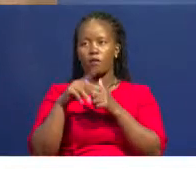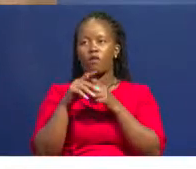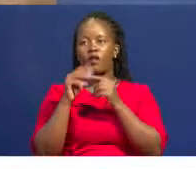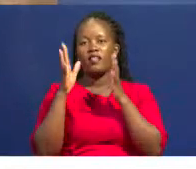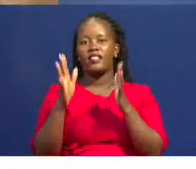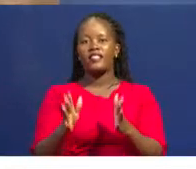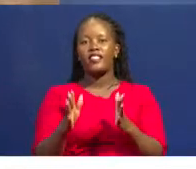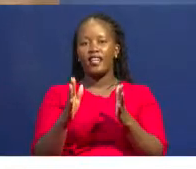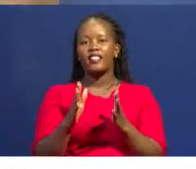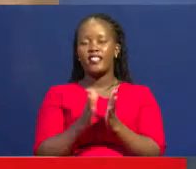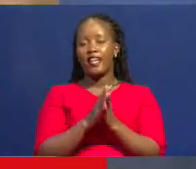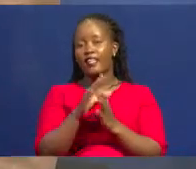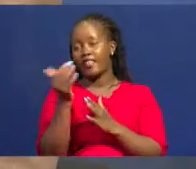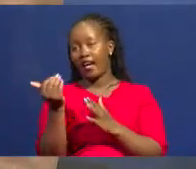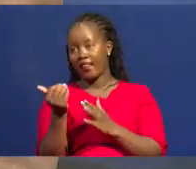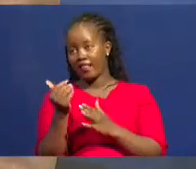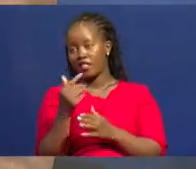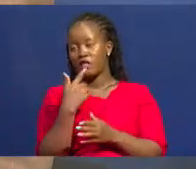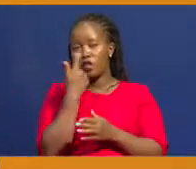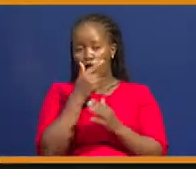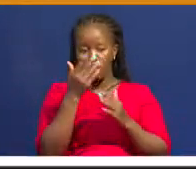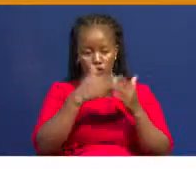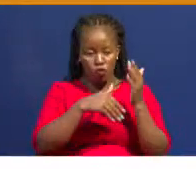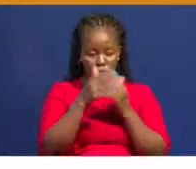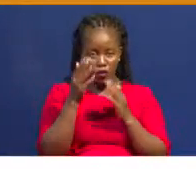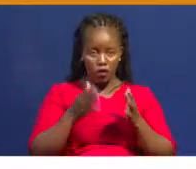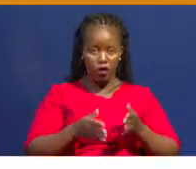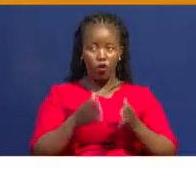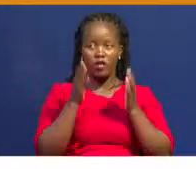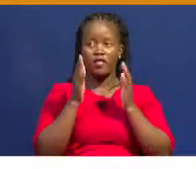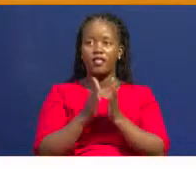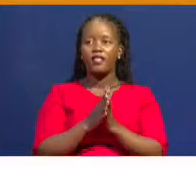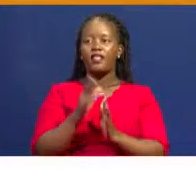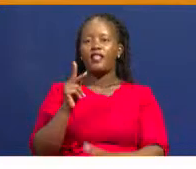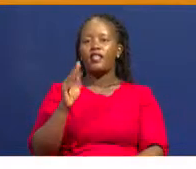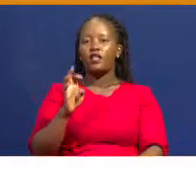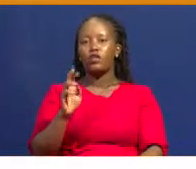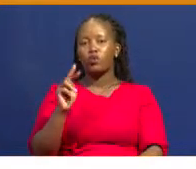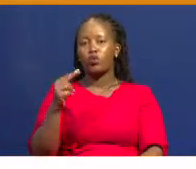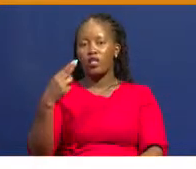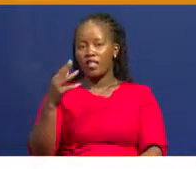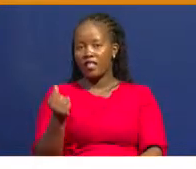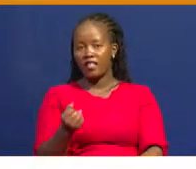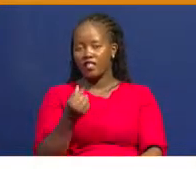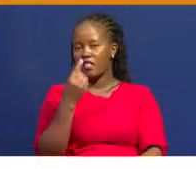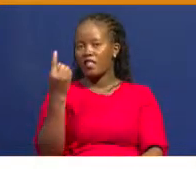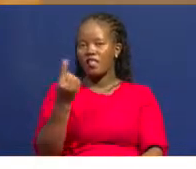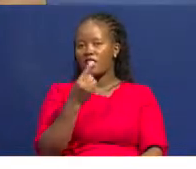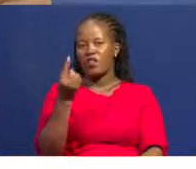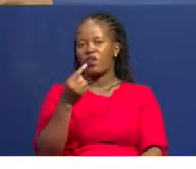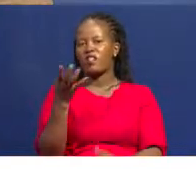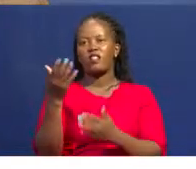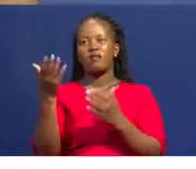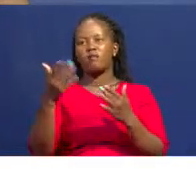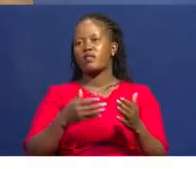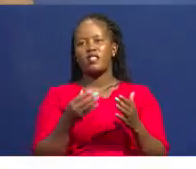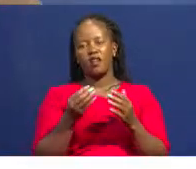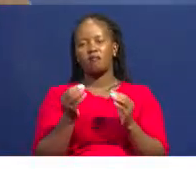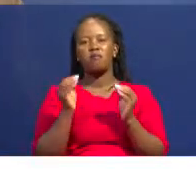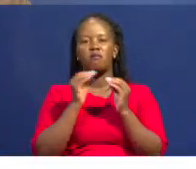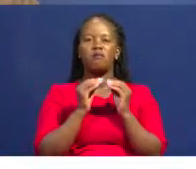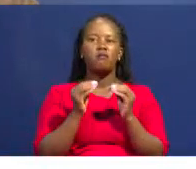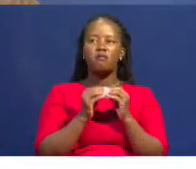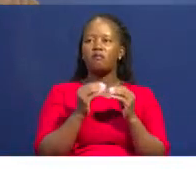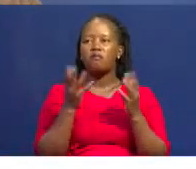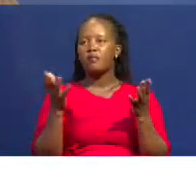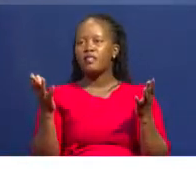the rest, infrastructure that we have. Engineers and the other Kenya engineers and the people, they just come with a board in a boardroom.